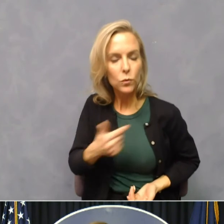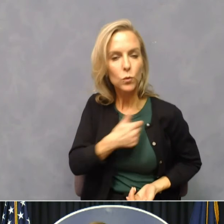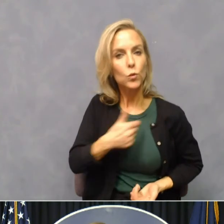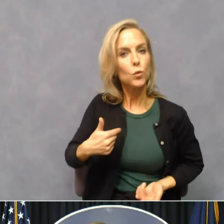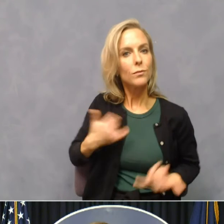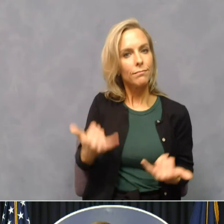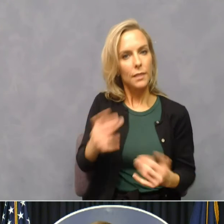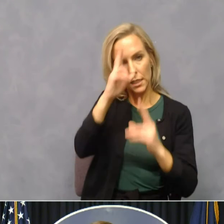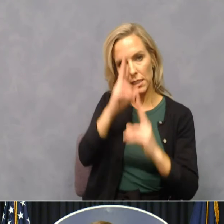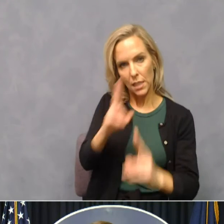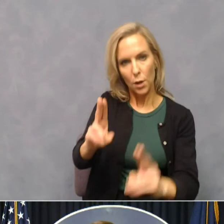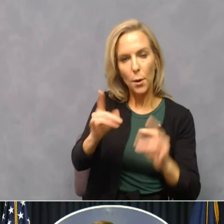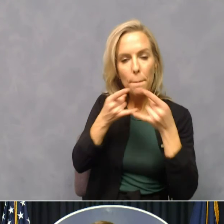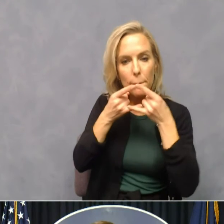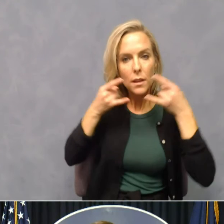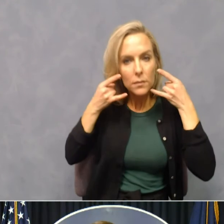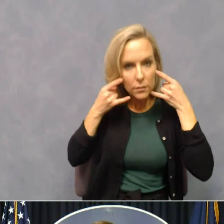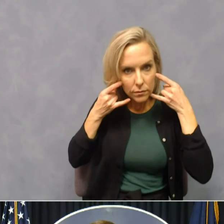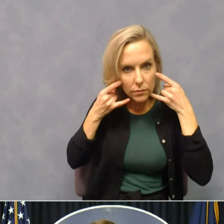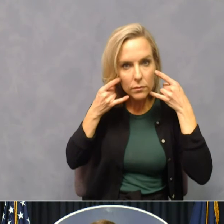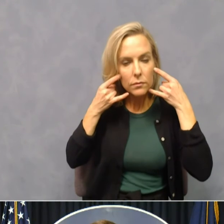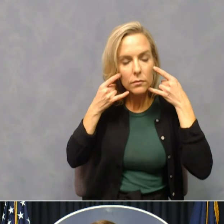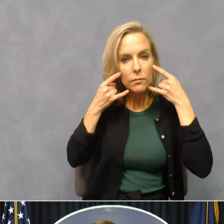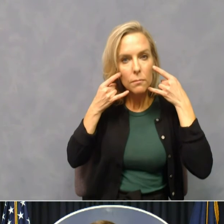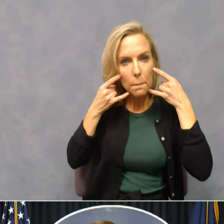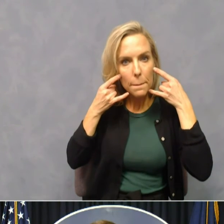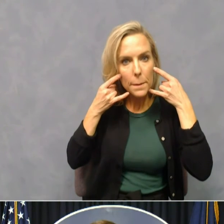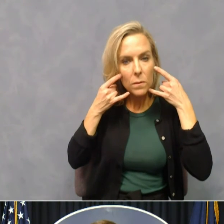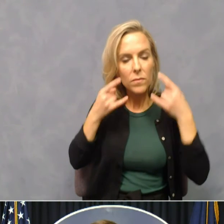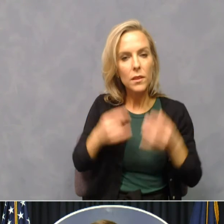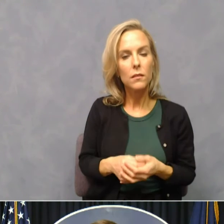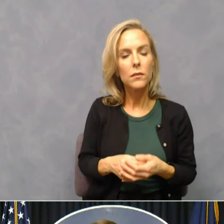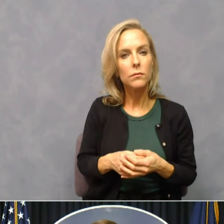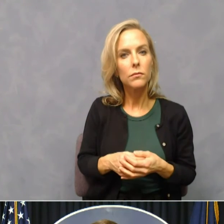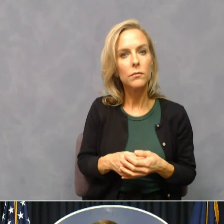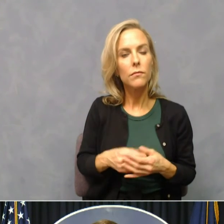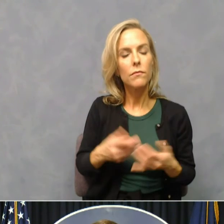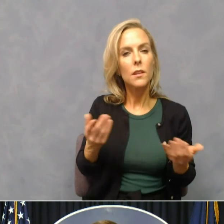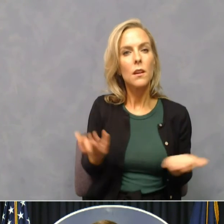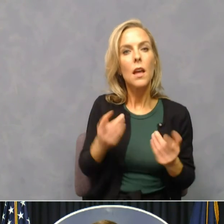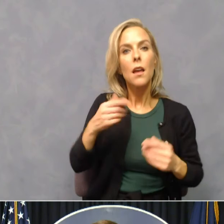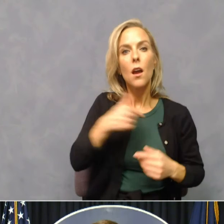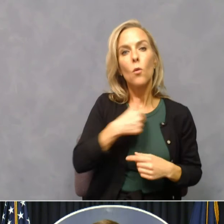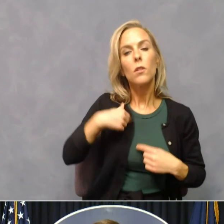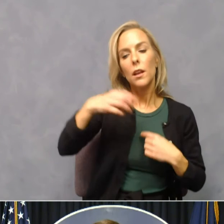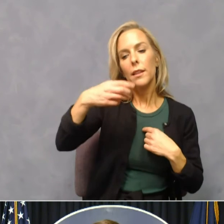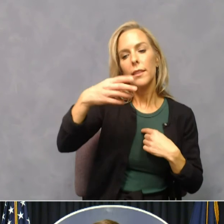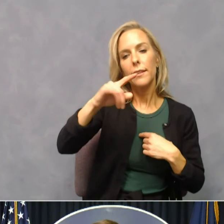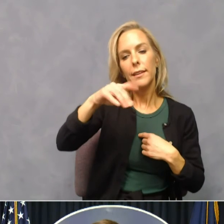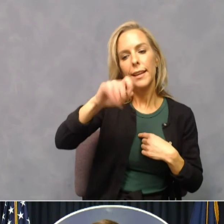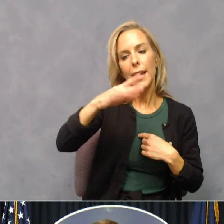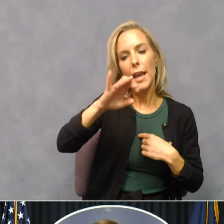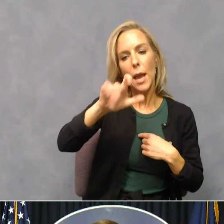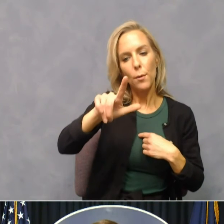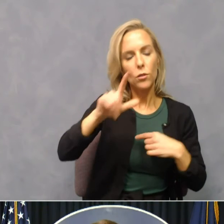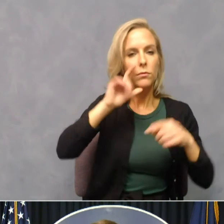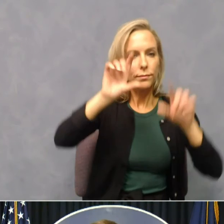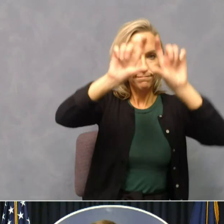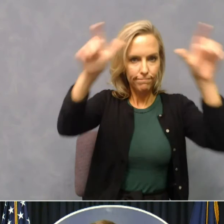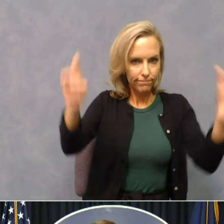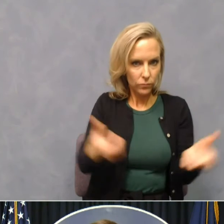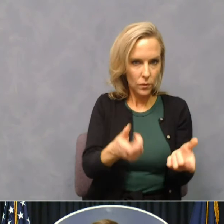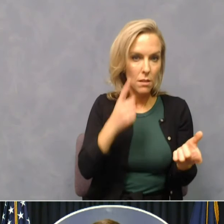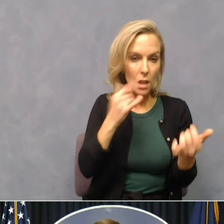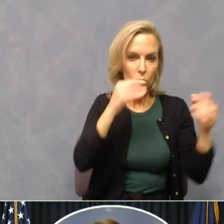In his honor, we have a wreath on the front of this Capitol that lights up green every night. Tonight, it's going to light up green